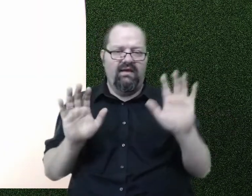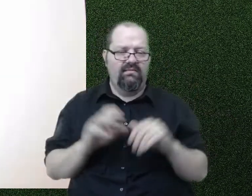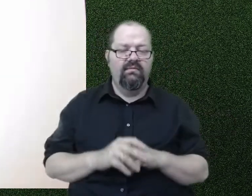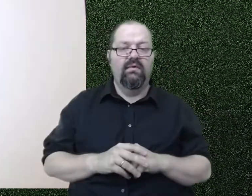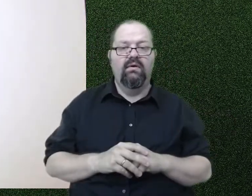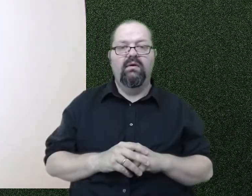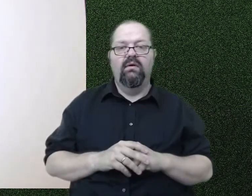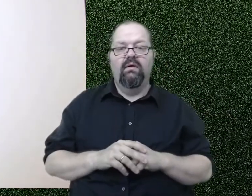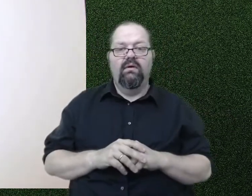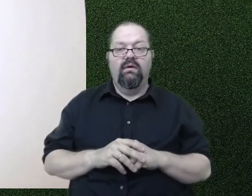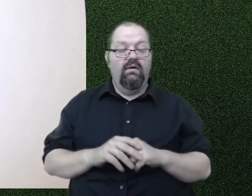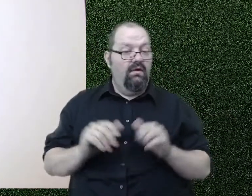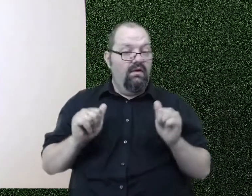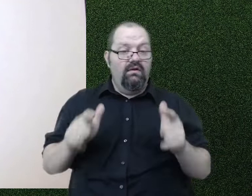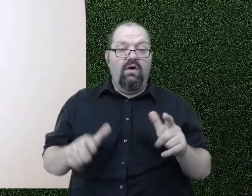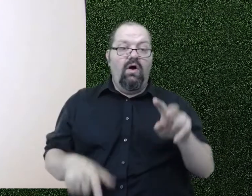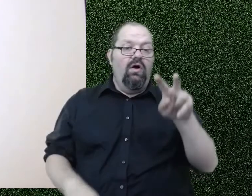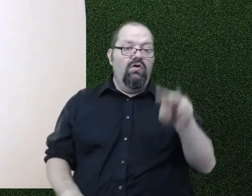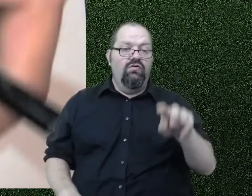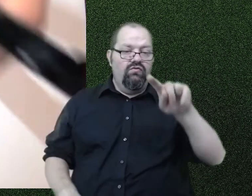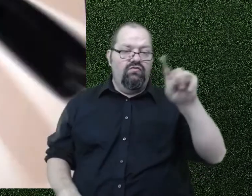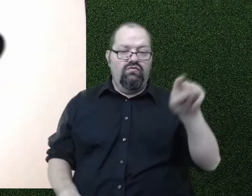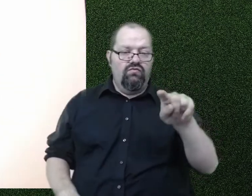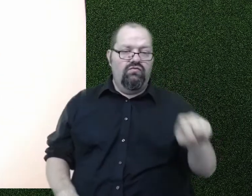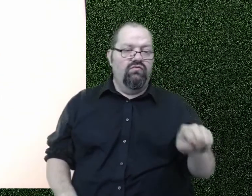Maybe that's all real numbers.